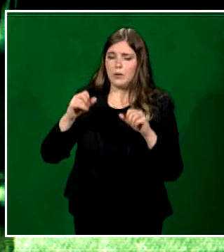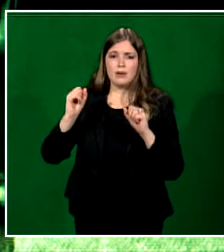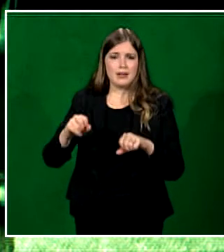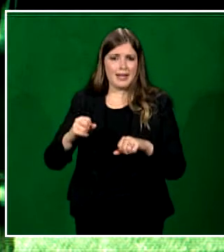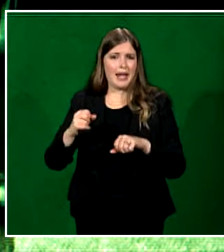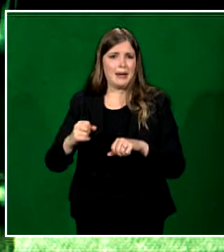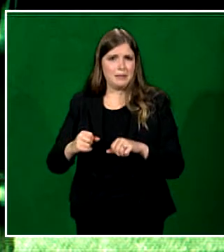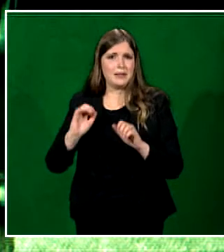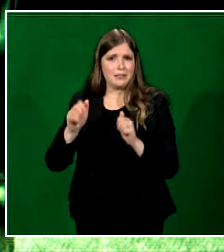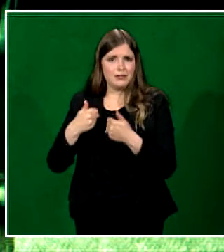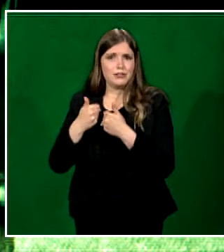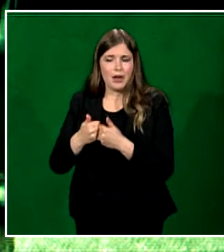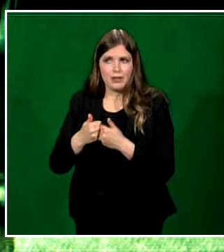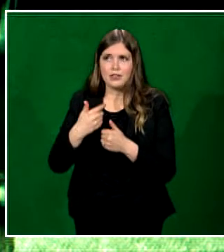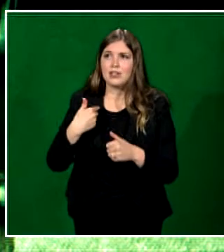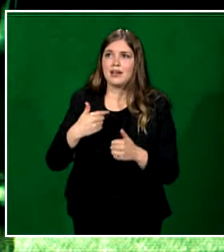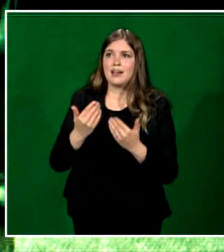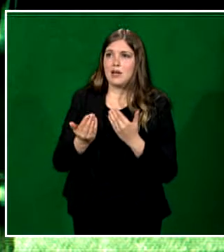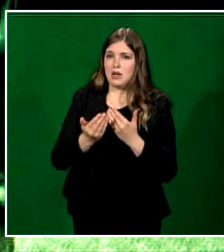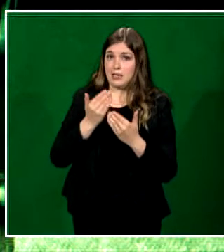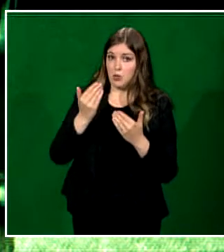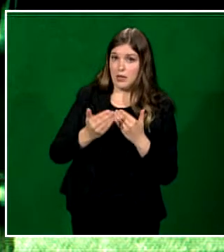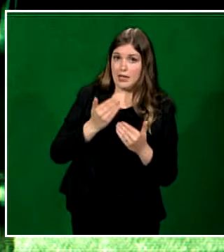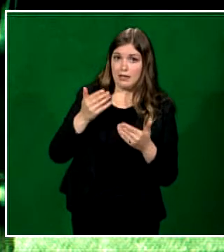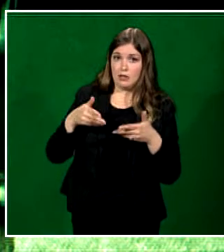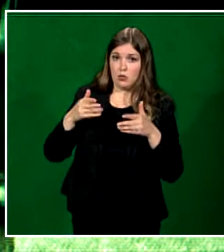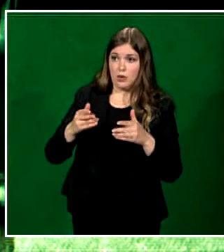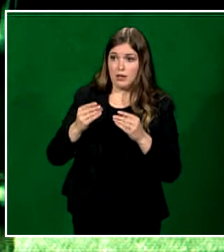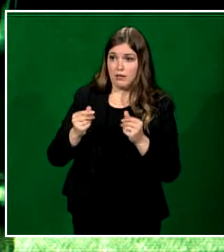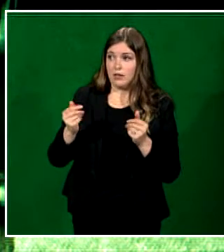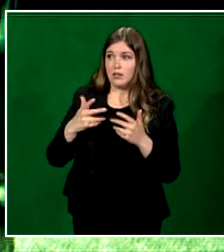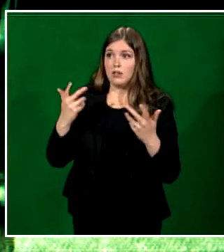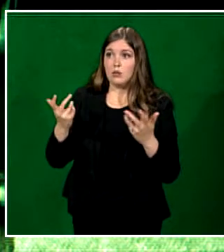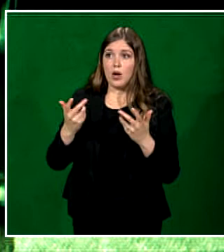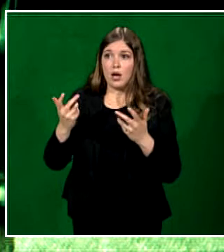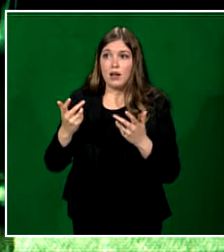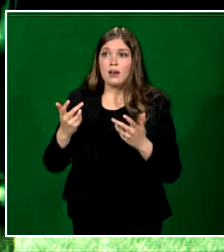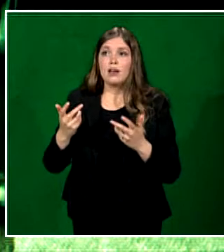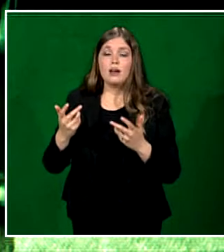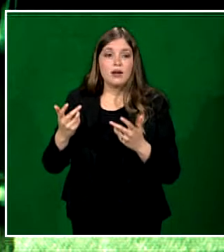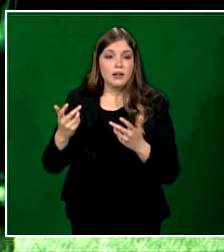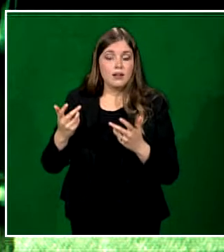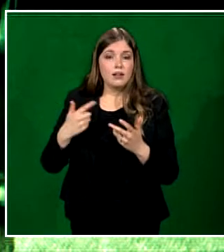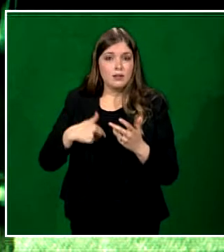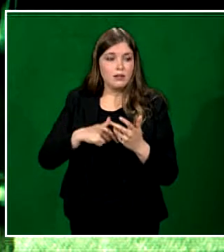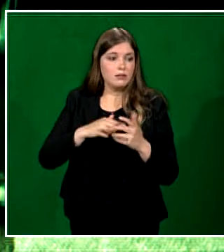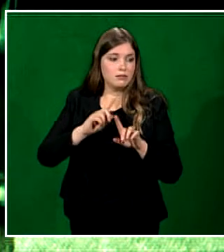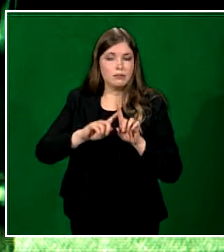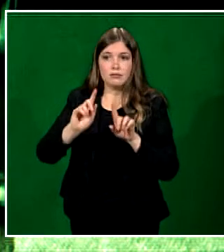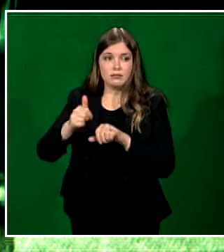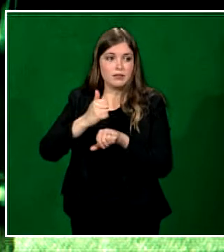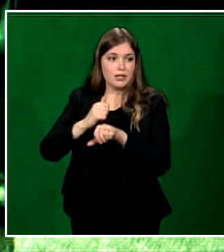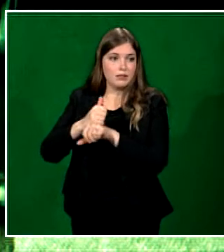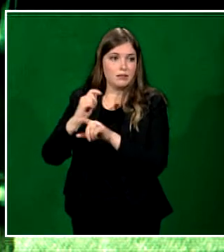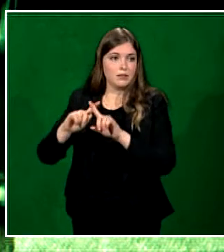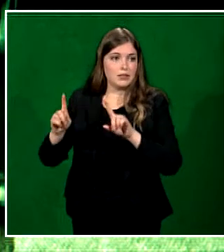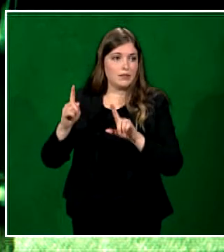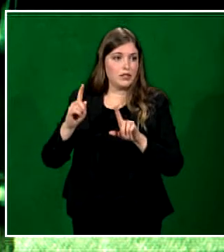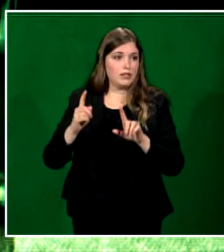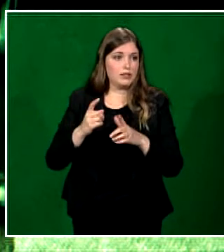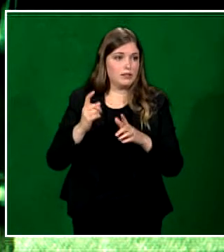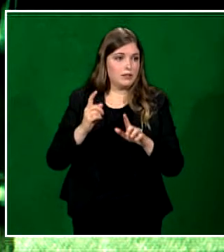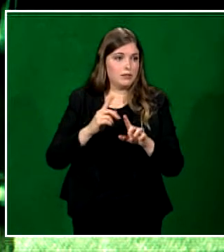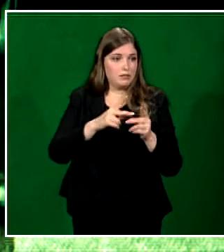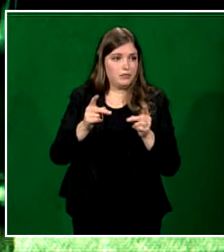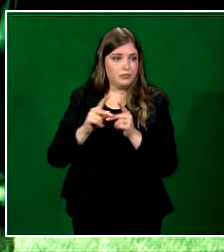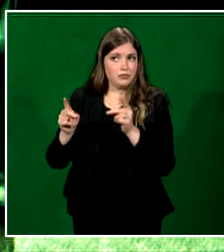requires a centralized community to easily and safely collect waste to ensure it ends up in the rightful municipal facilities. The limited knowledge on the